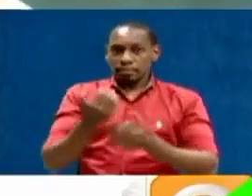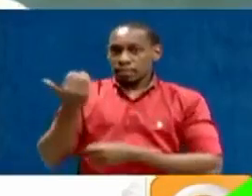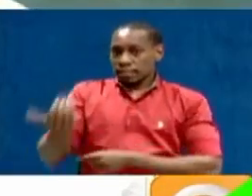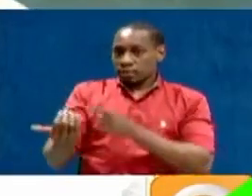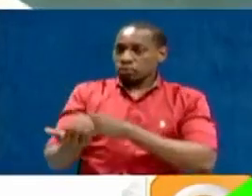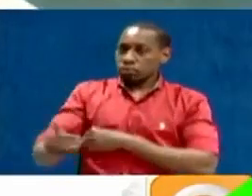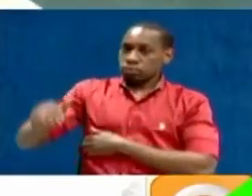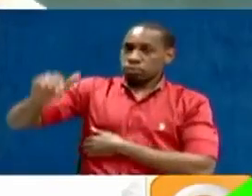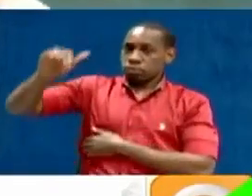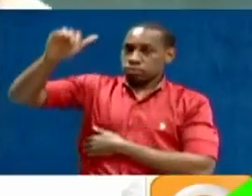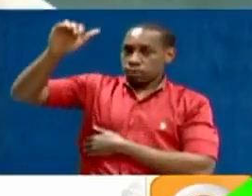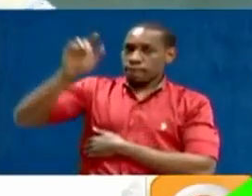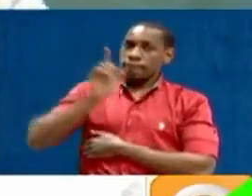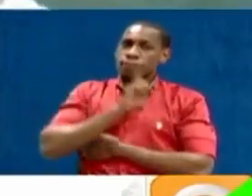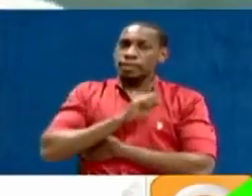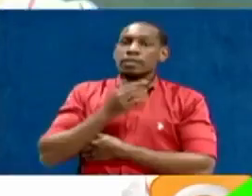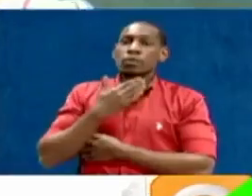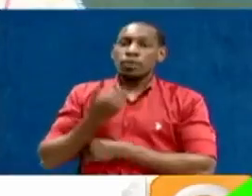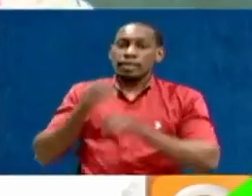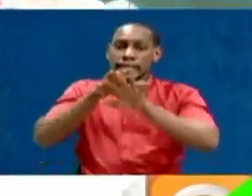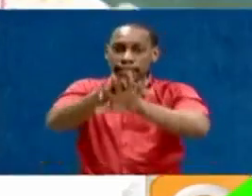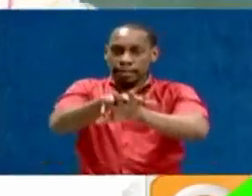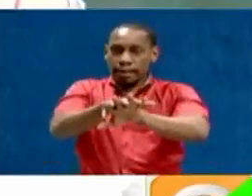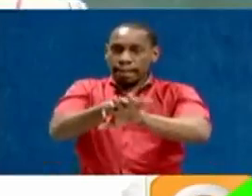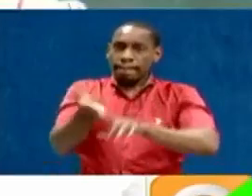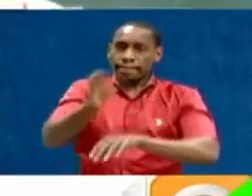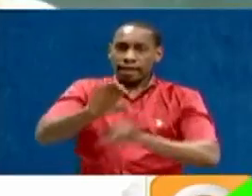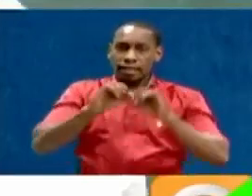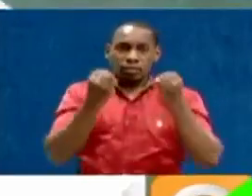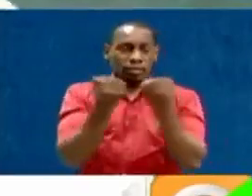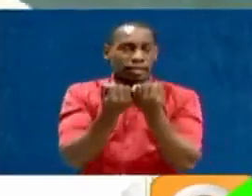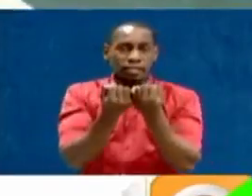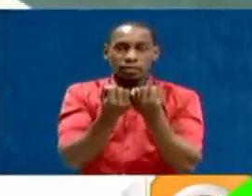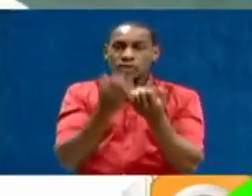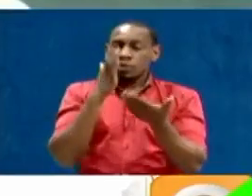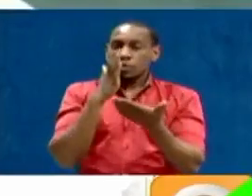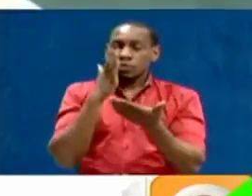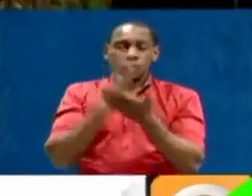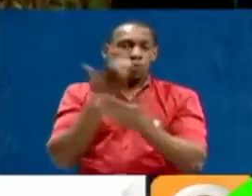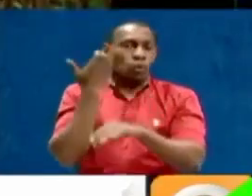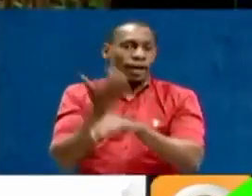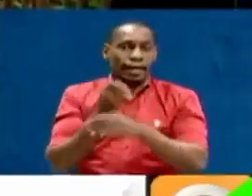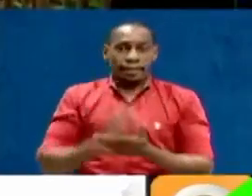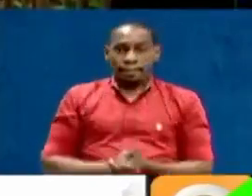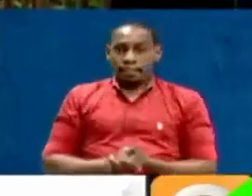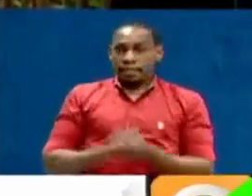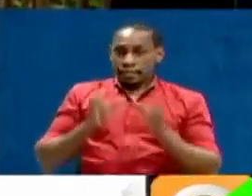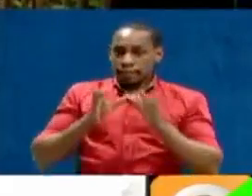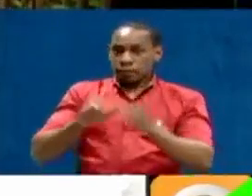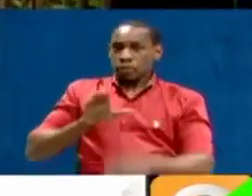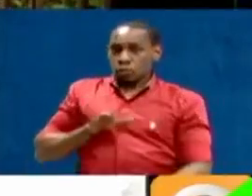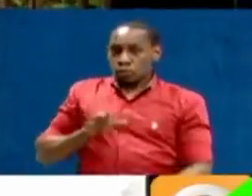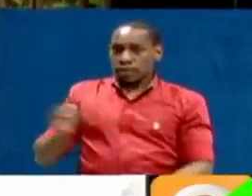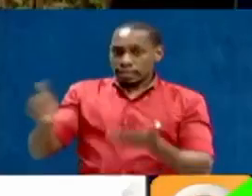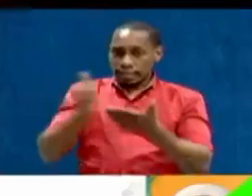now grown and they want to reintegrate them back to the society, it becomes very difficult. Hilo likimlazimu